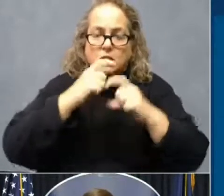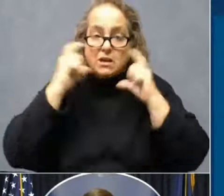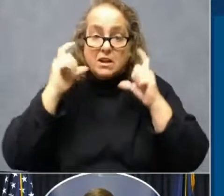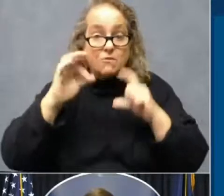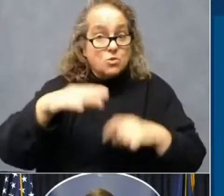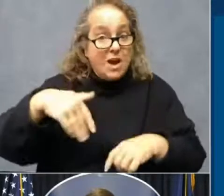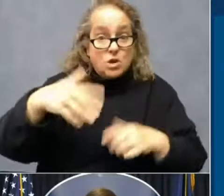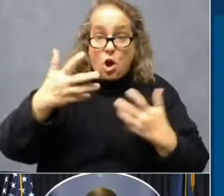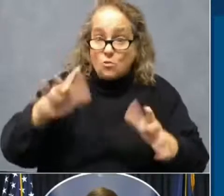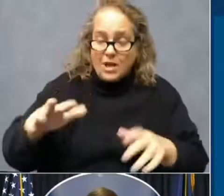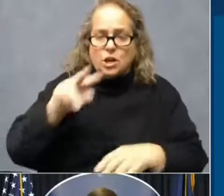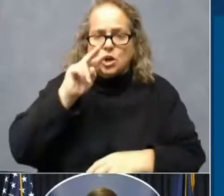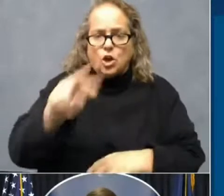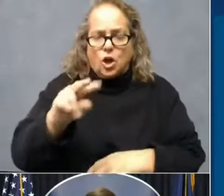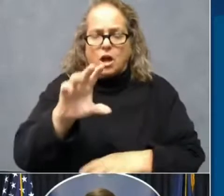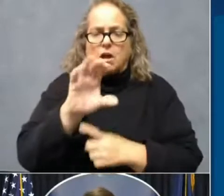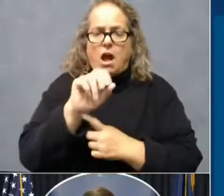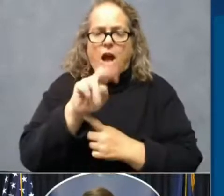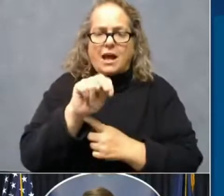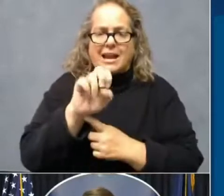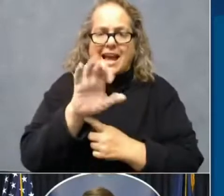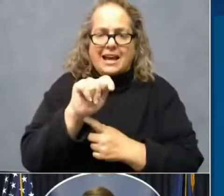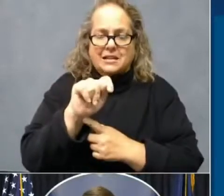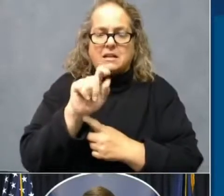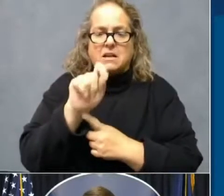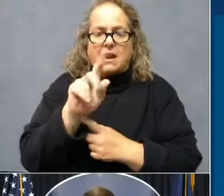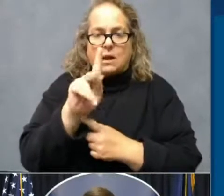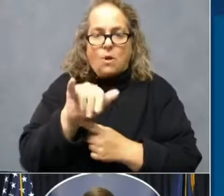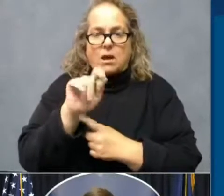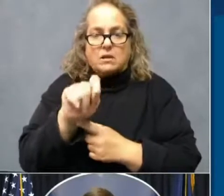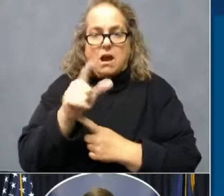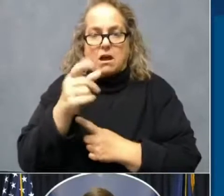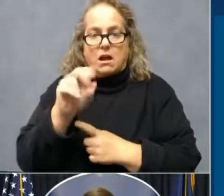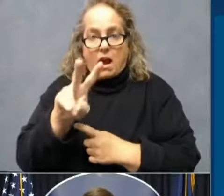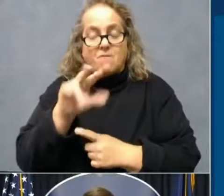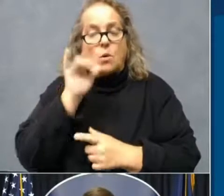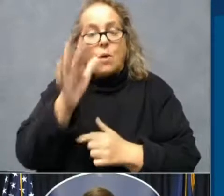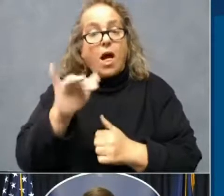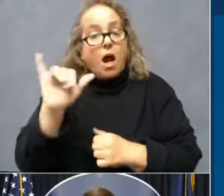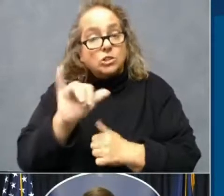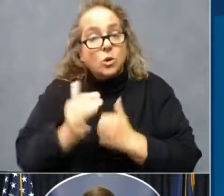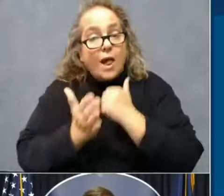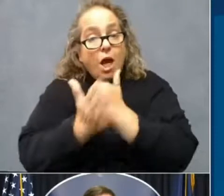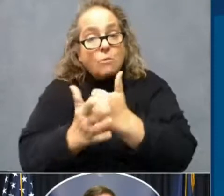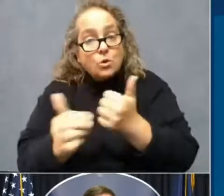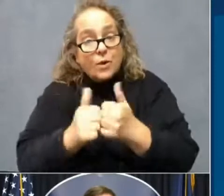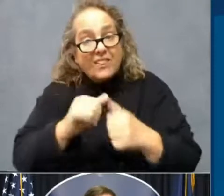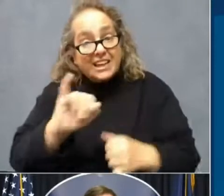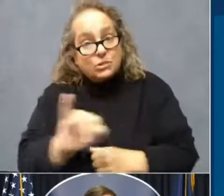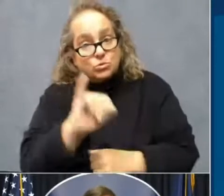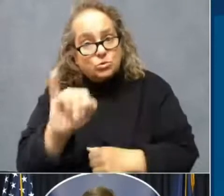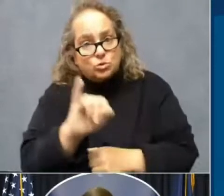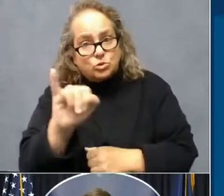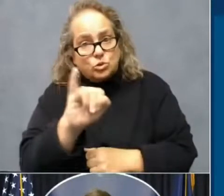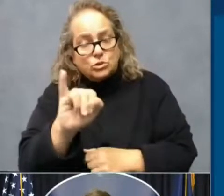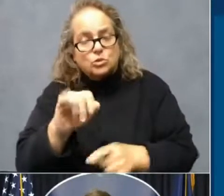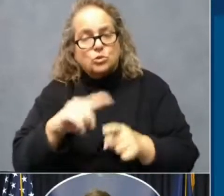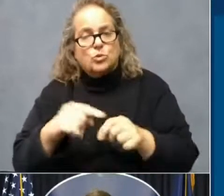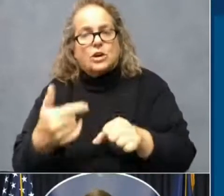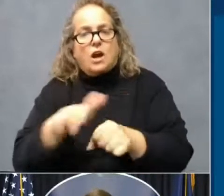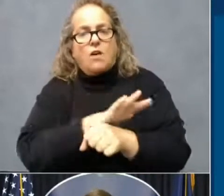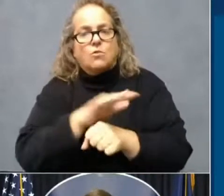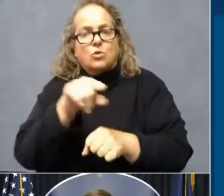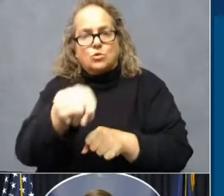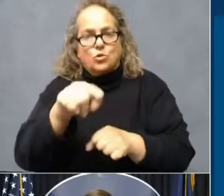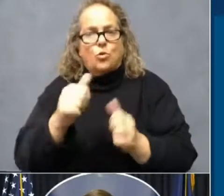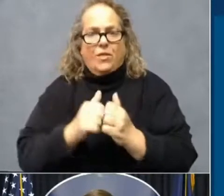connect.ky.gov. This newly designed portal will point you to health insurance options and financial resources to help you get covered.